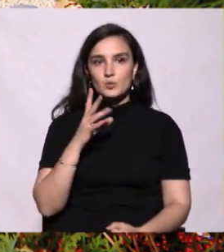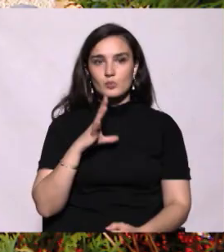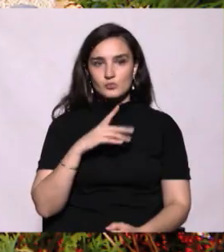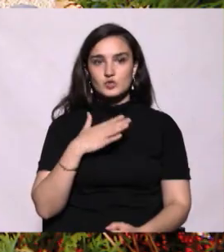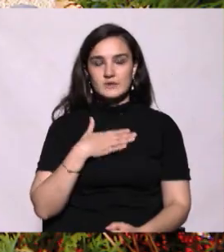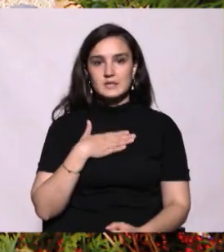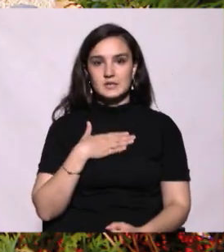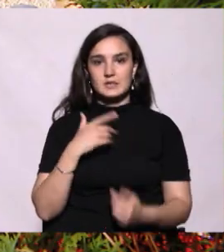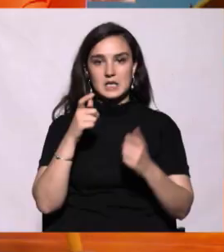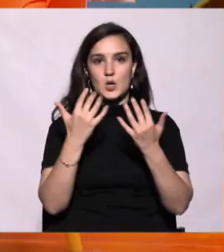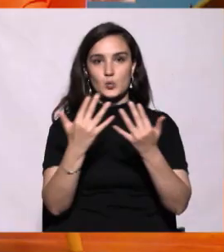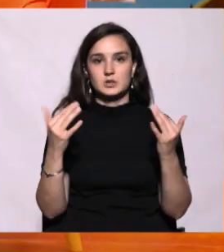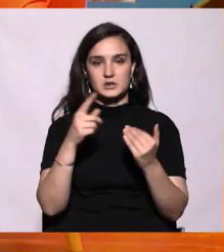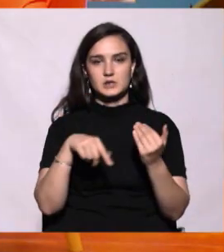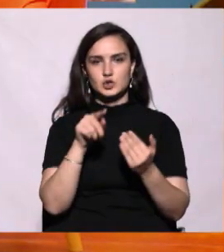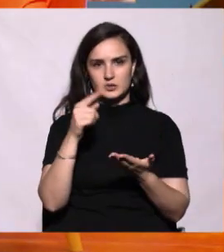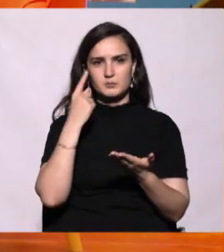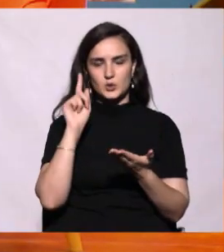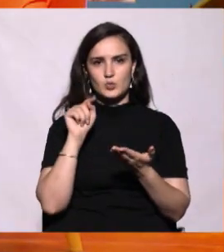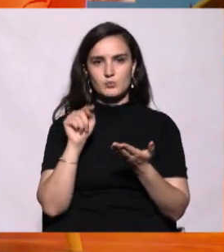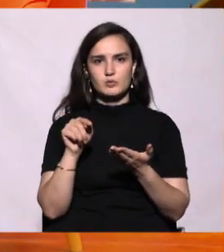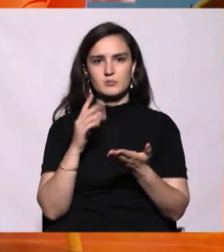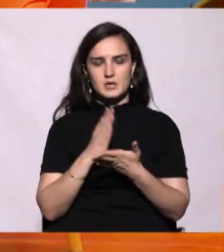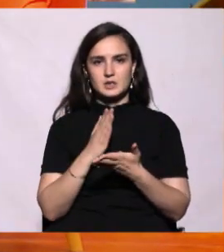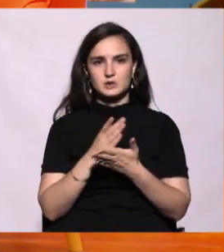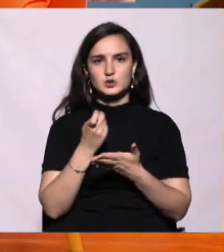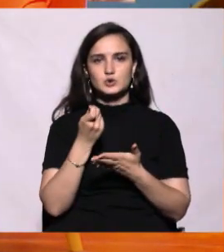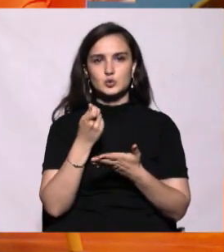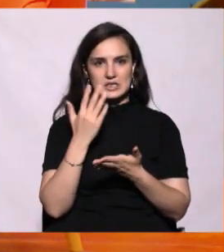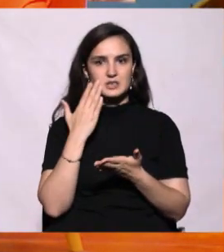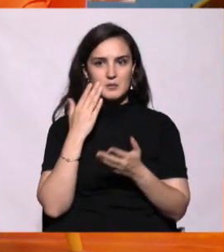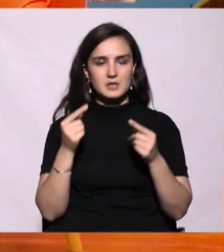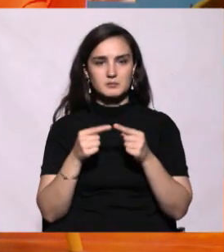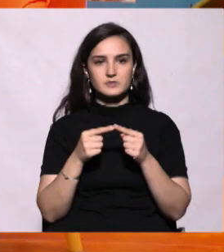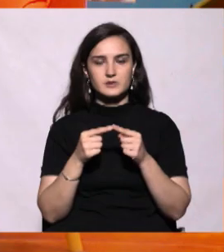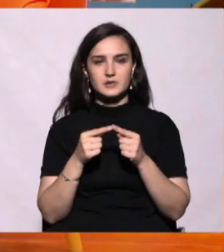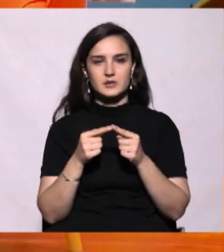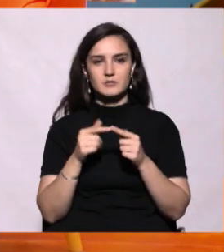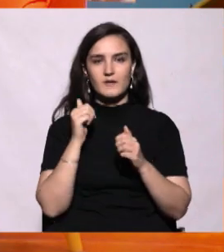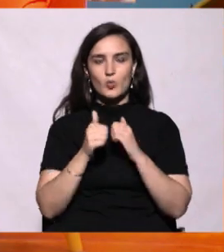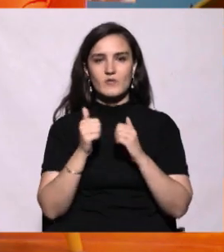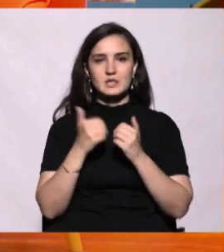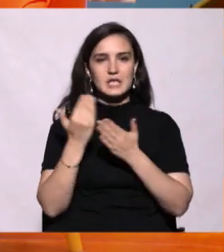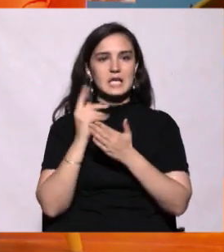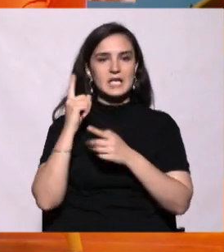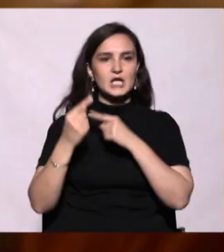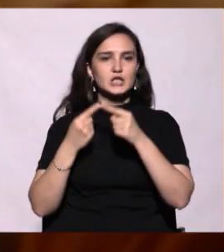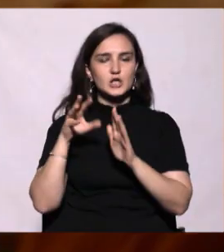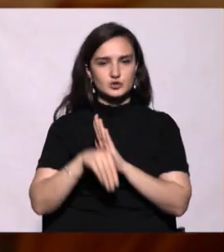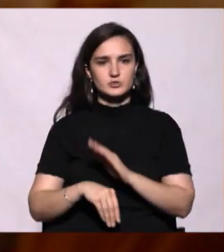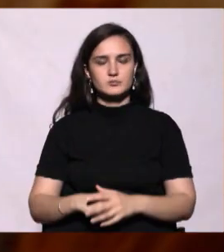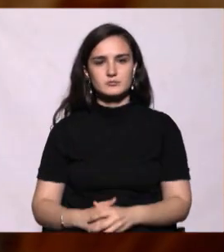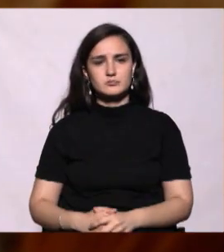our audience. Do you think that there's even a little bit of truth in every legend? There